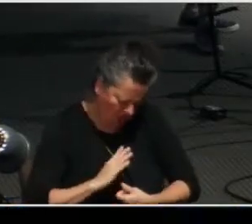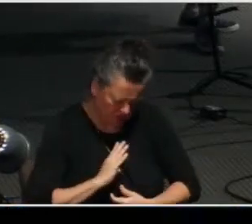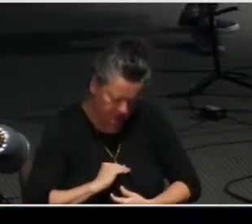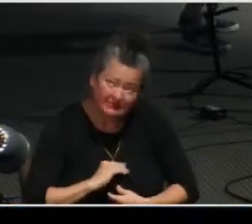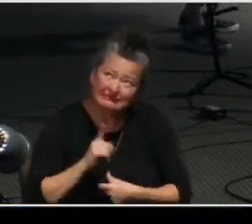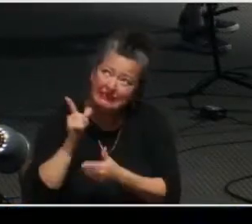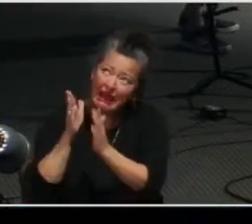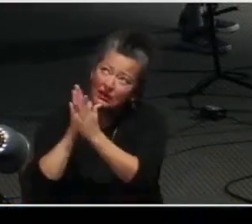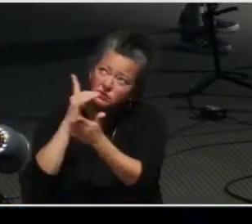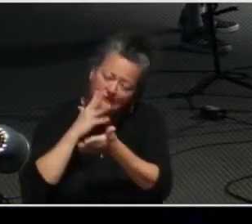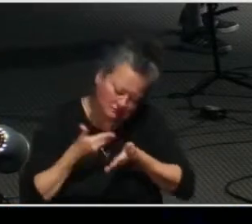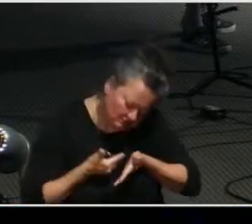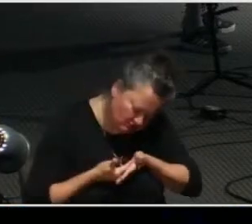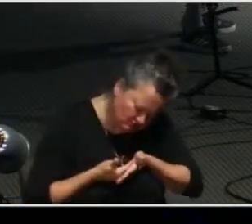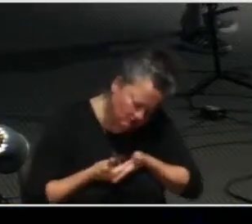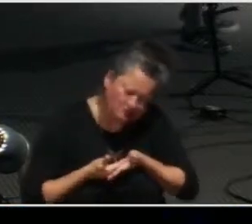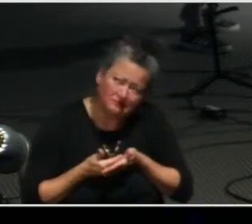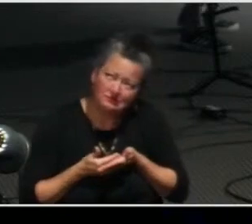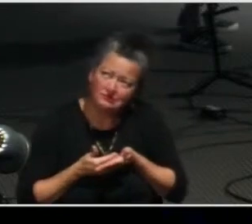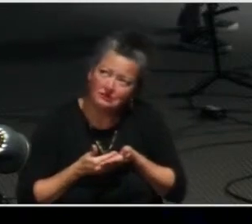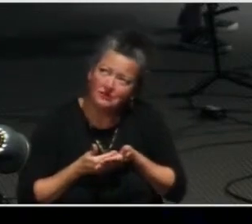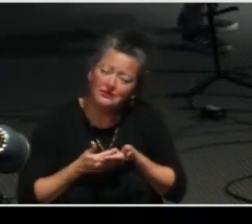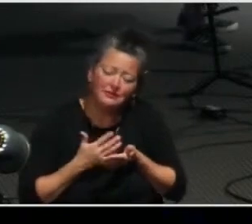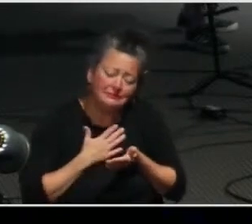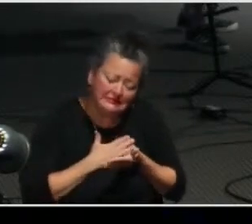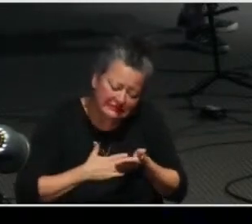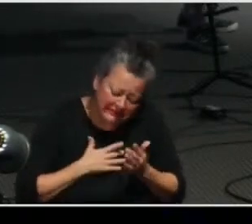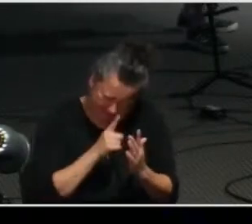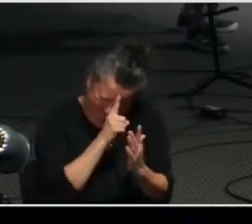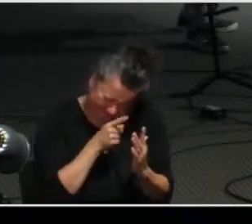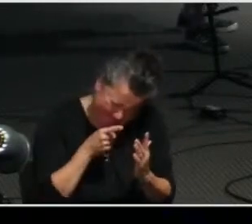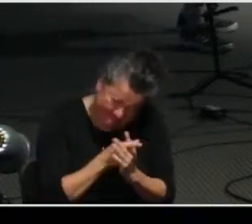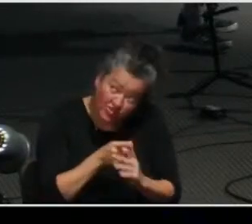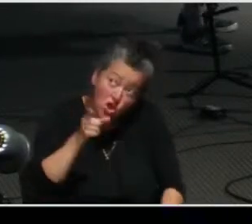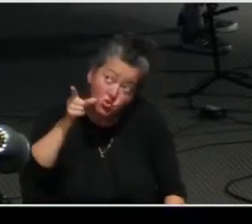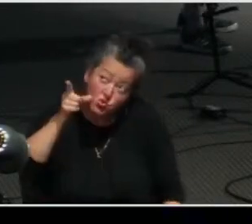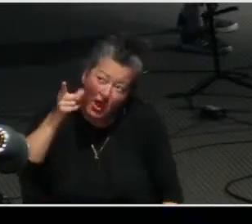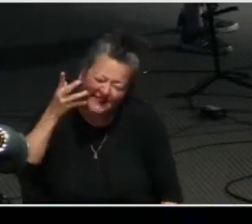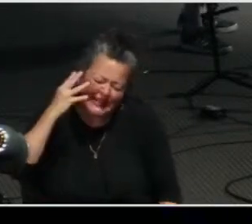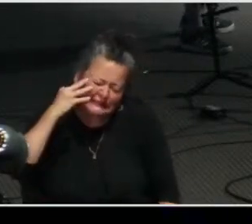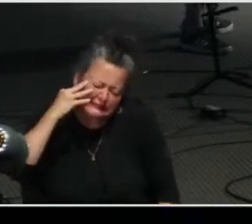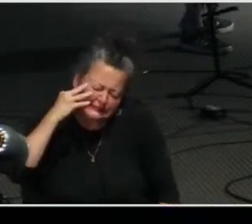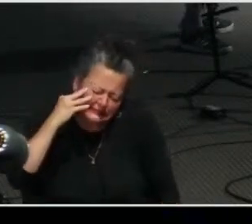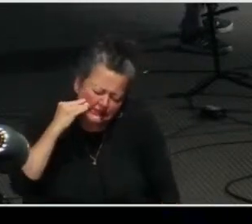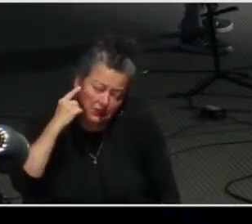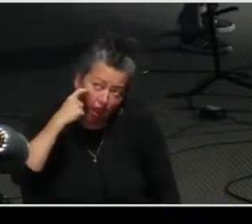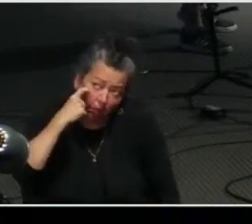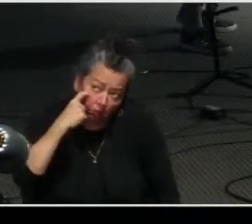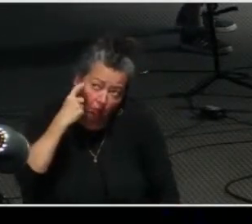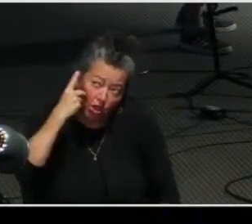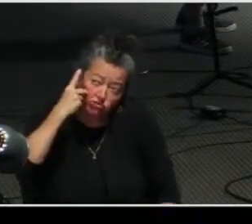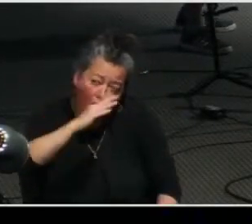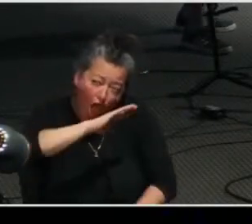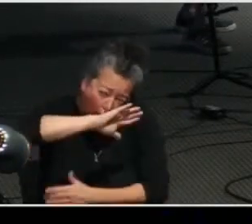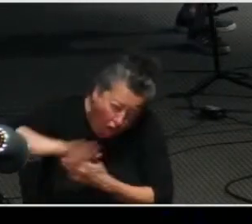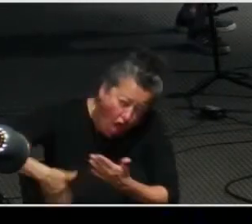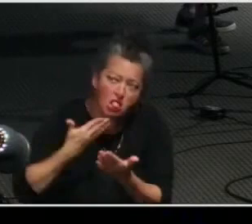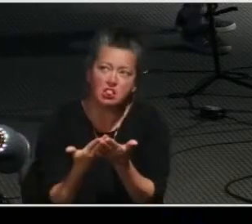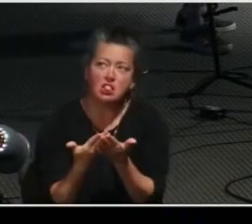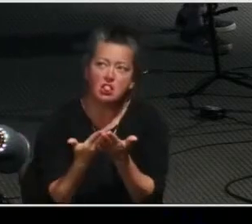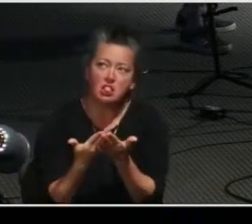you have seen every moment and every incident